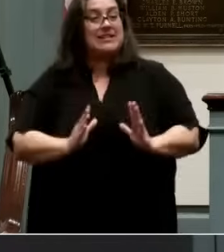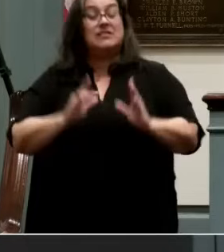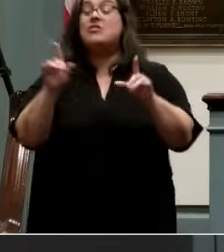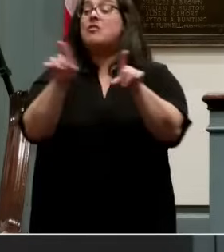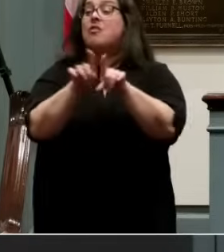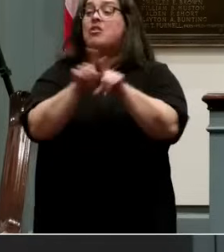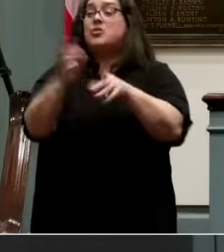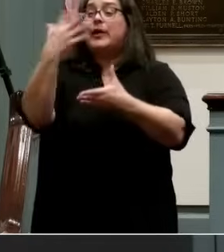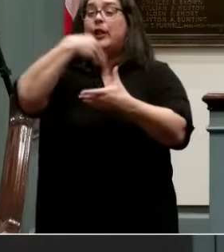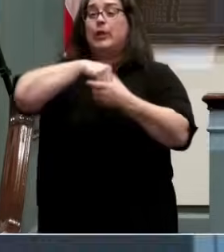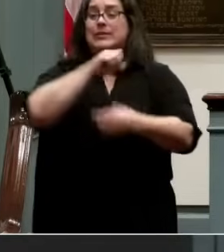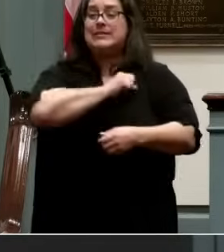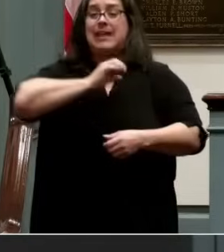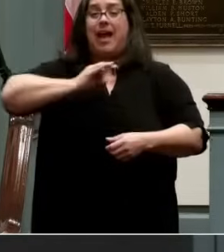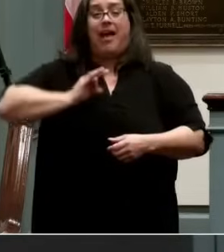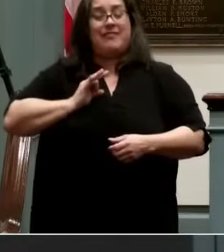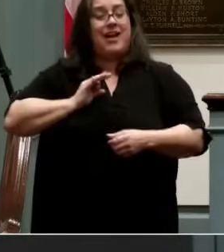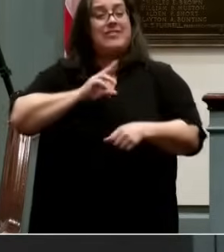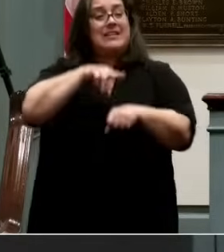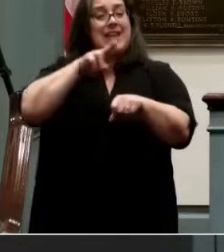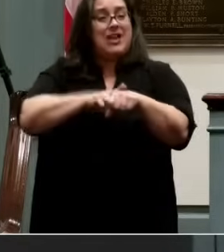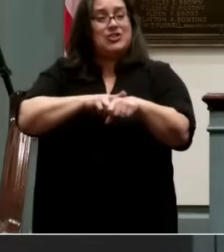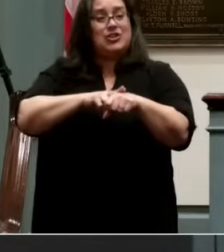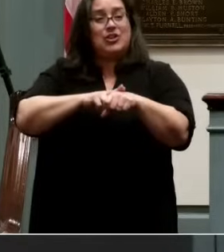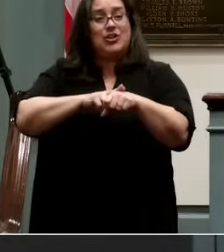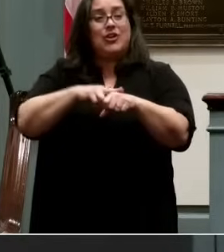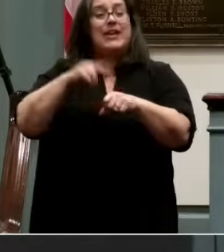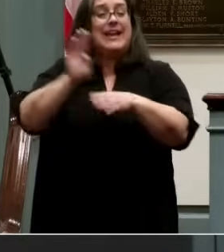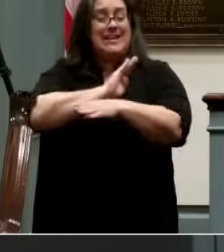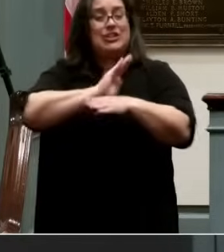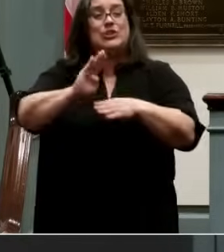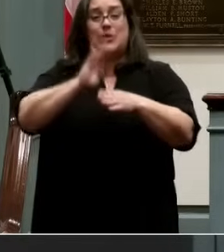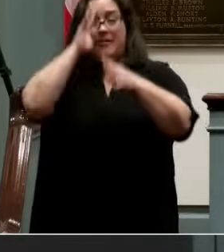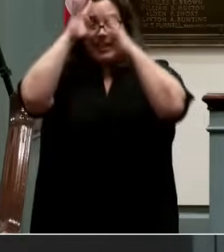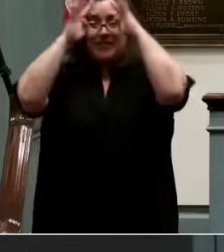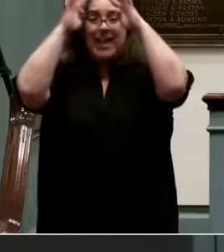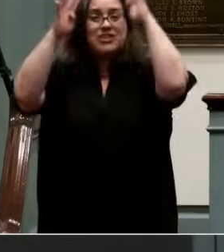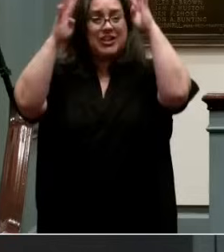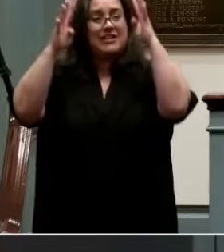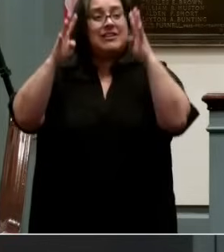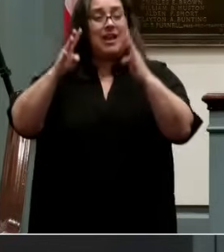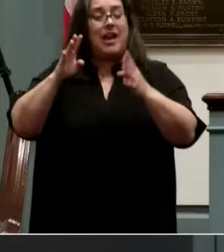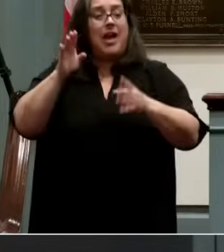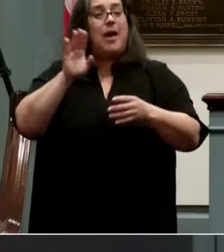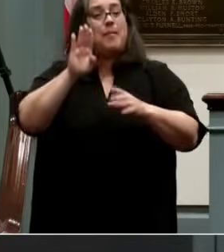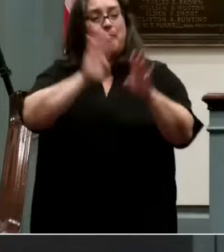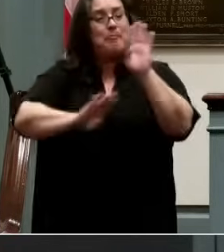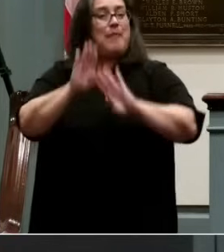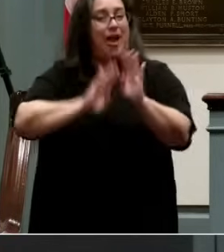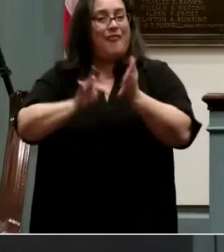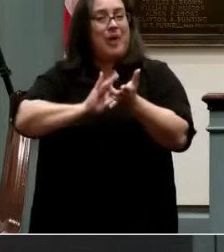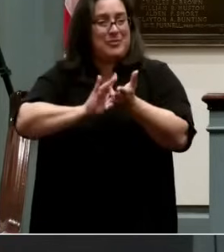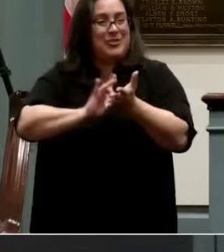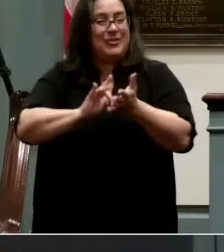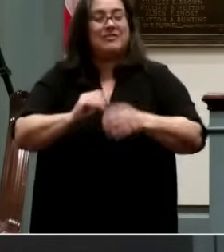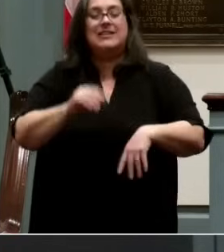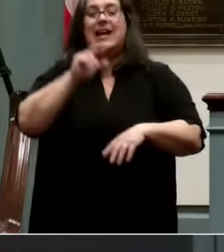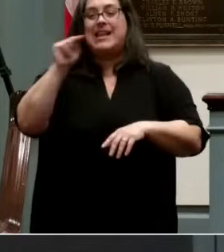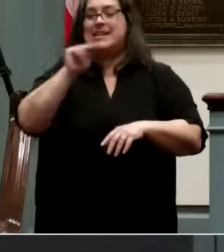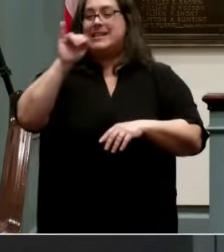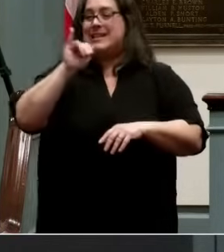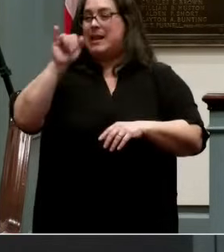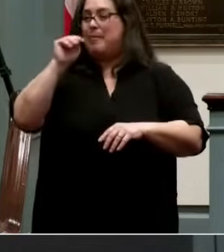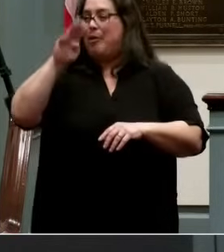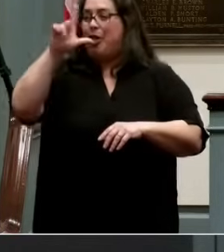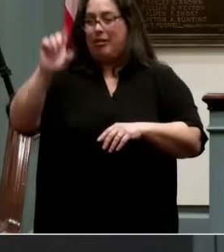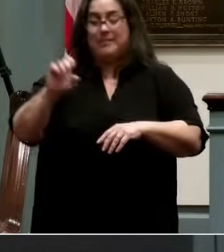National Institute for Innovation in Manufacturing Biopharmaceuticals, or NIMBL. The facility